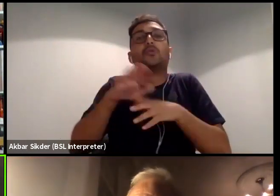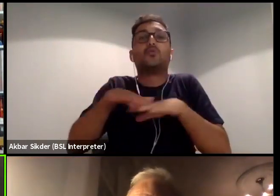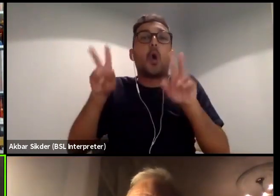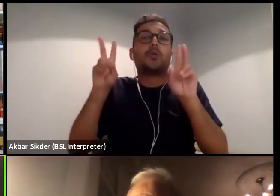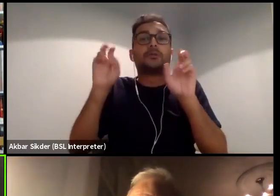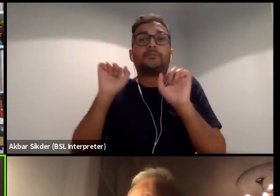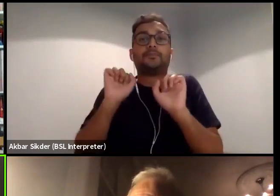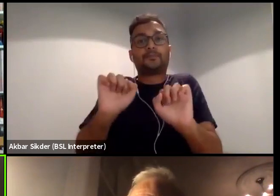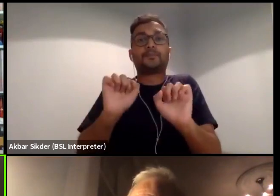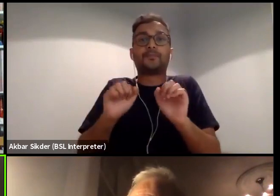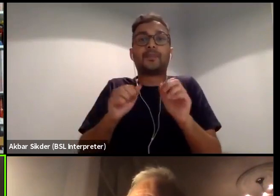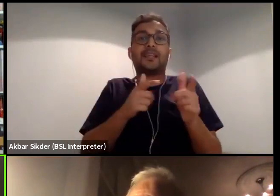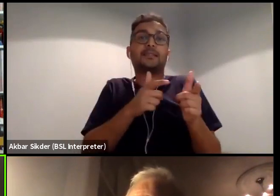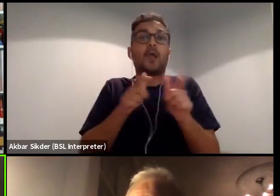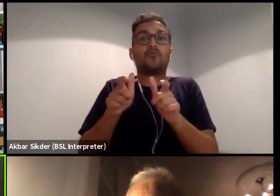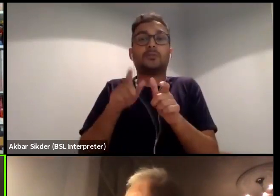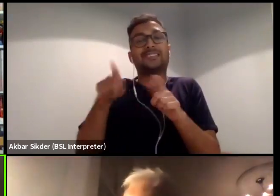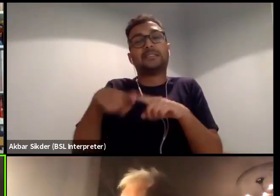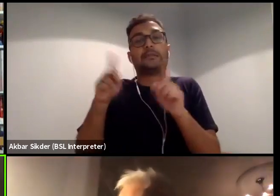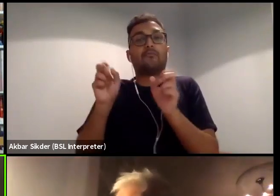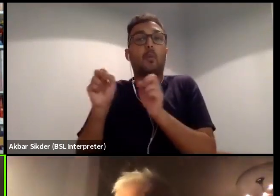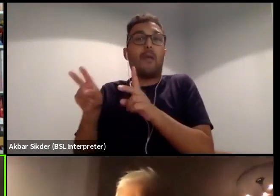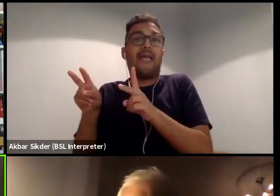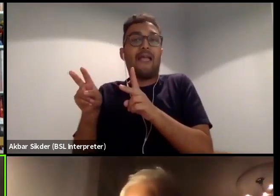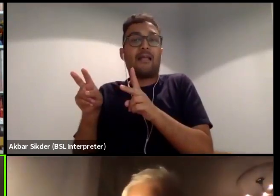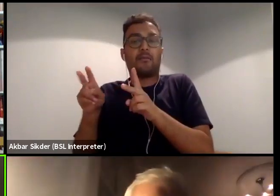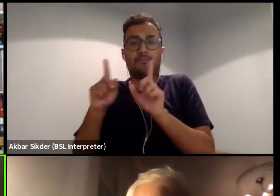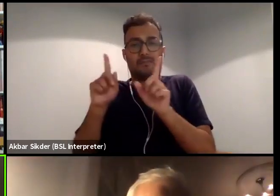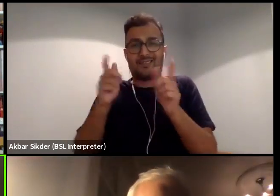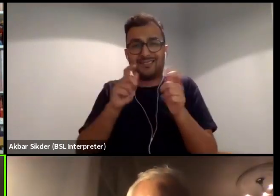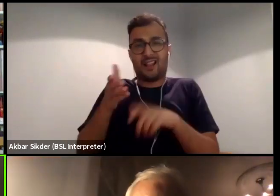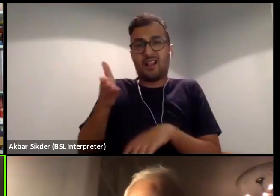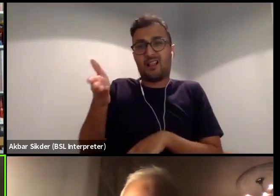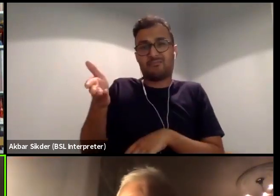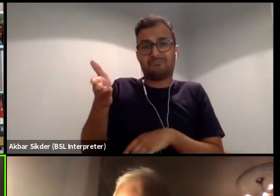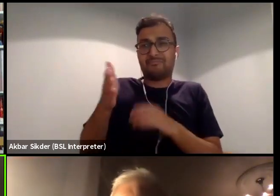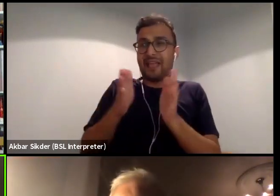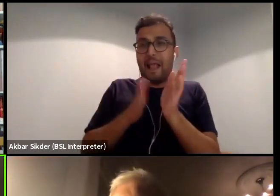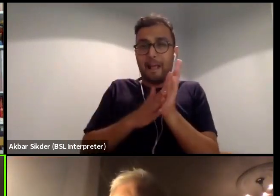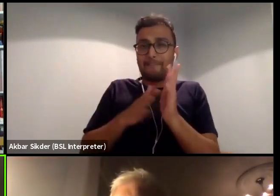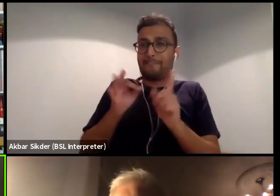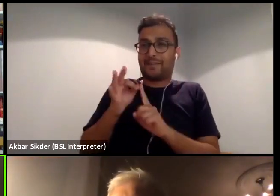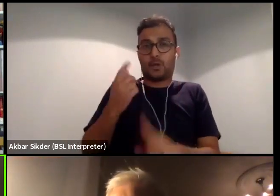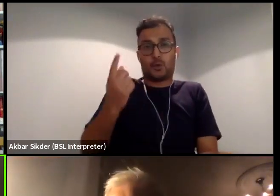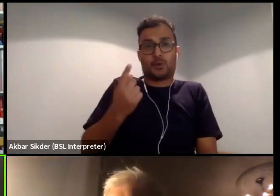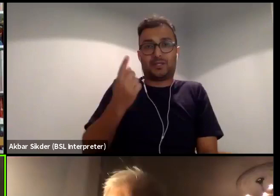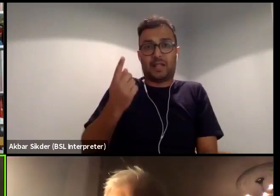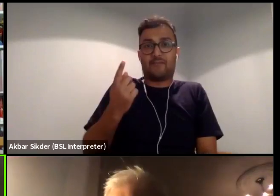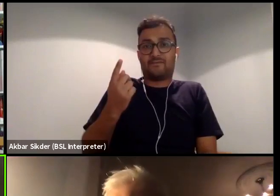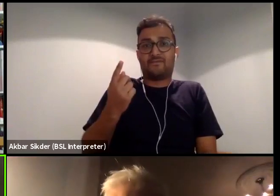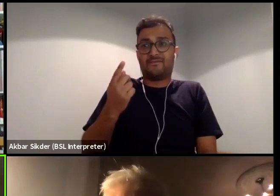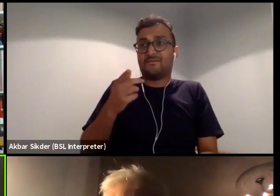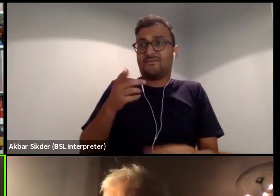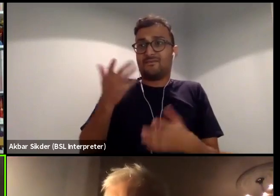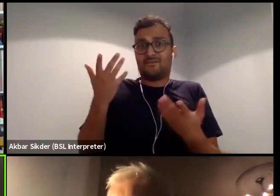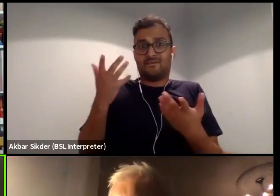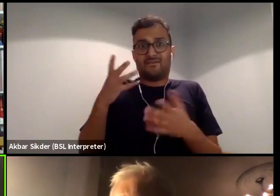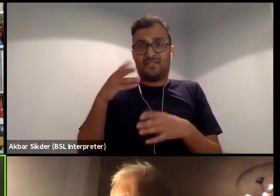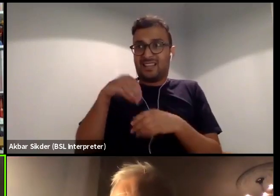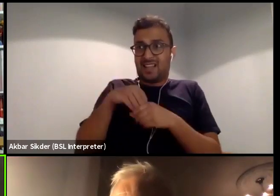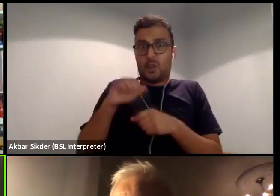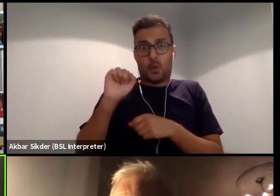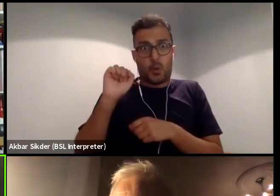that here was an MP being killed outside her constituency